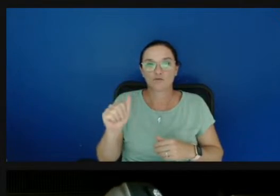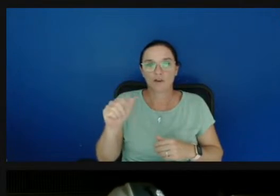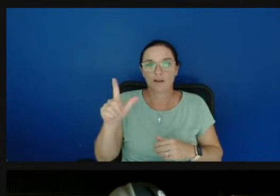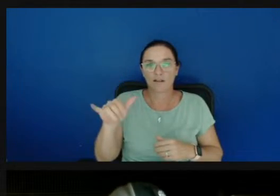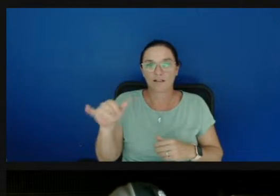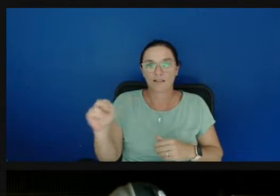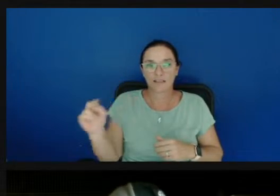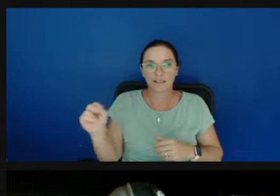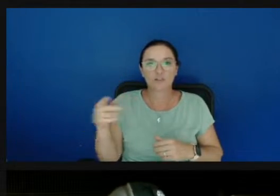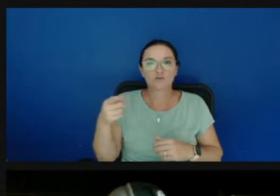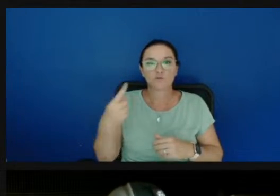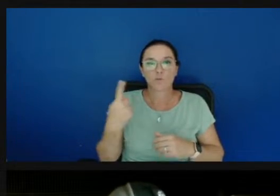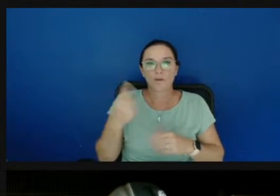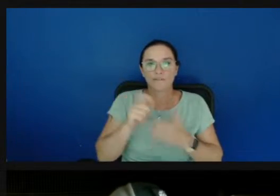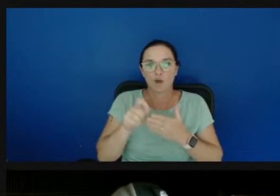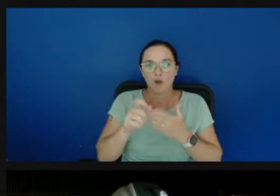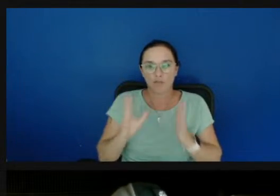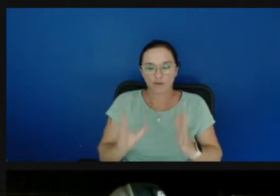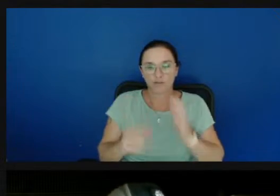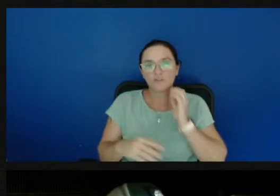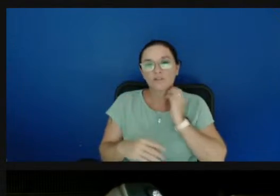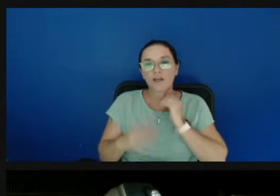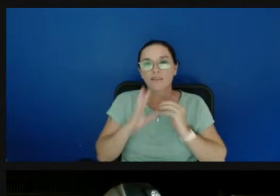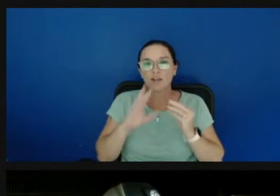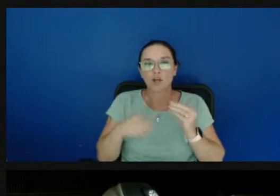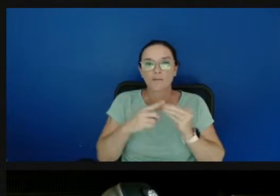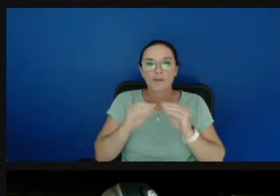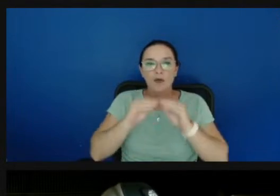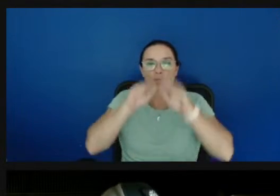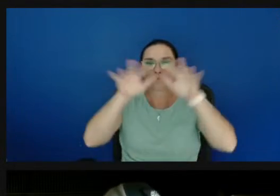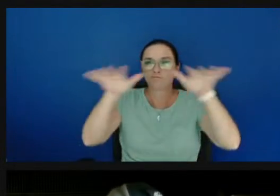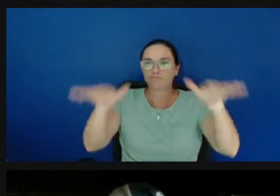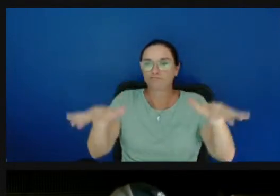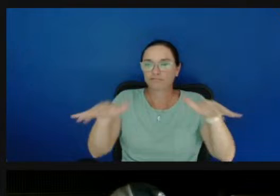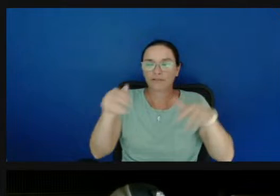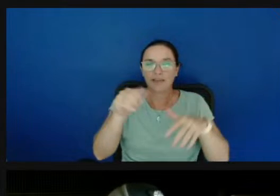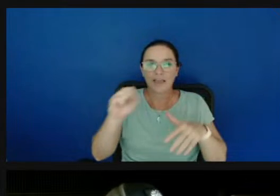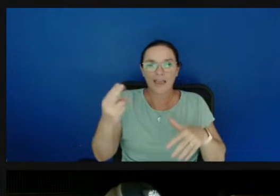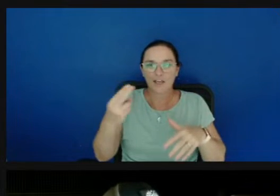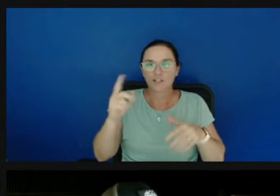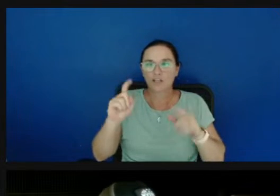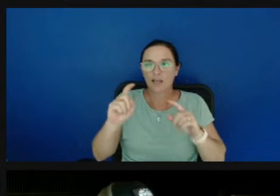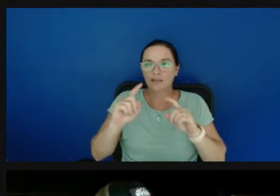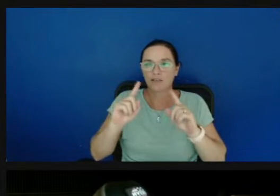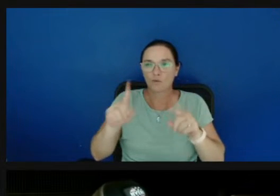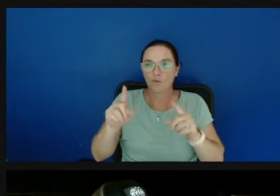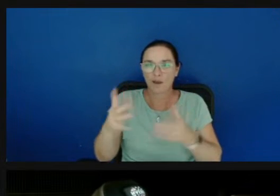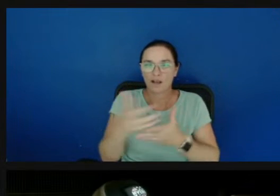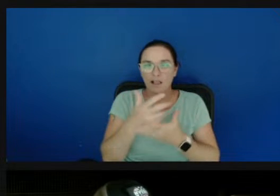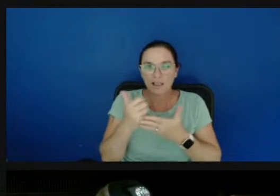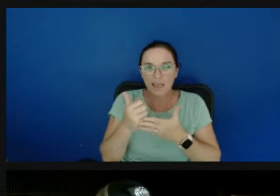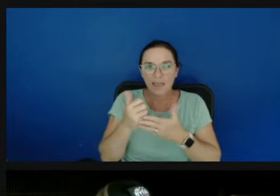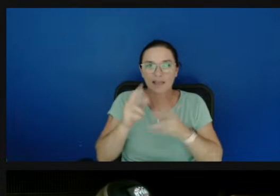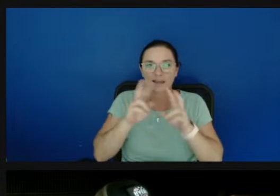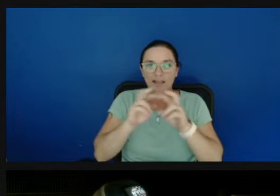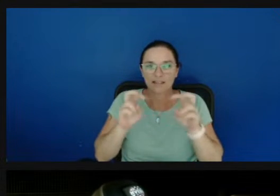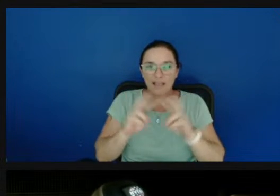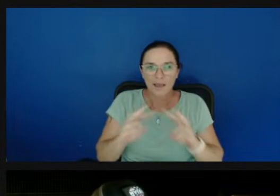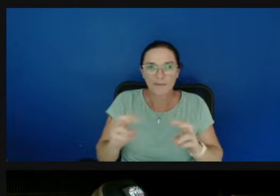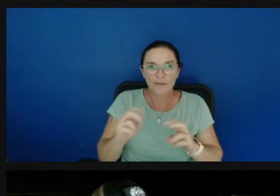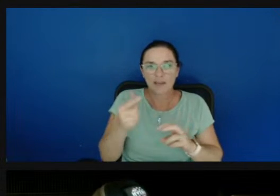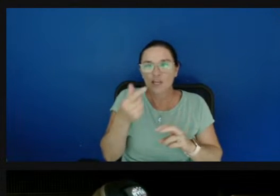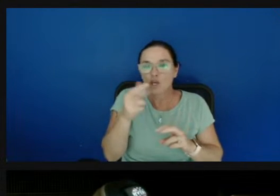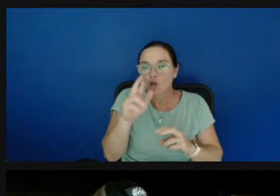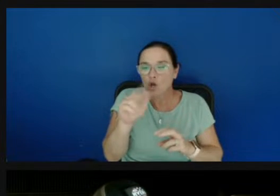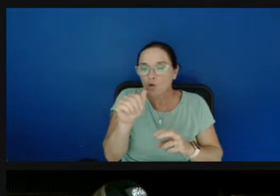the authors. And they talk about the distribution of ash, how they had to go and collect ash, examining grains of ash, and